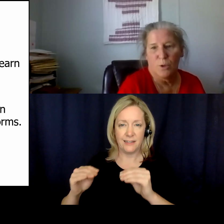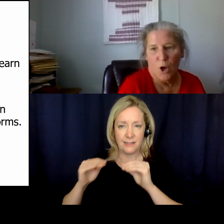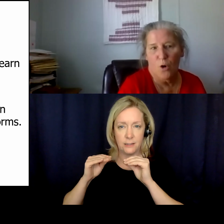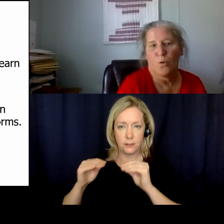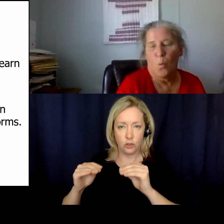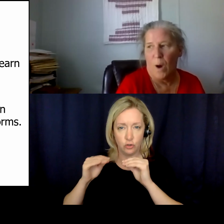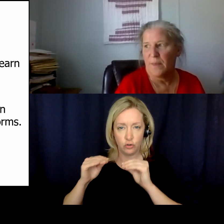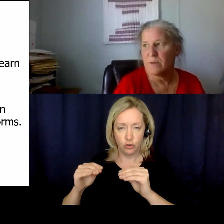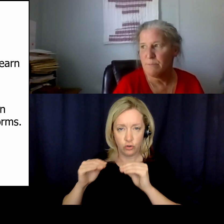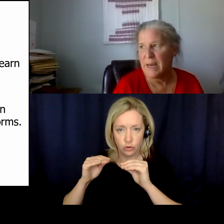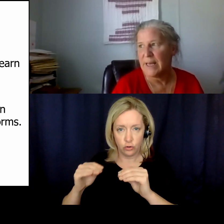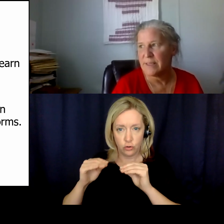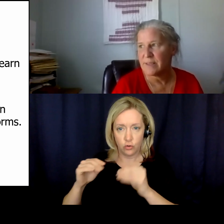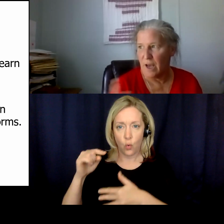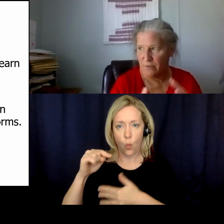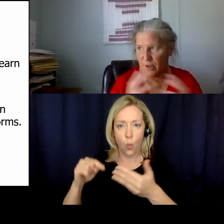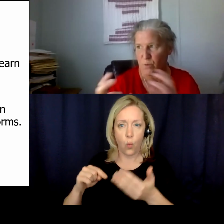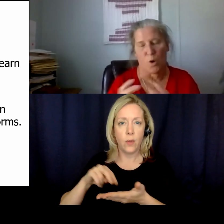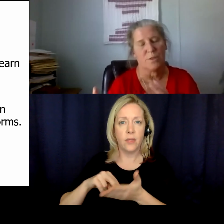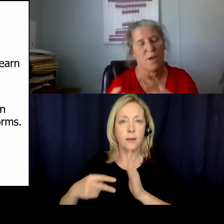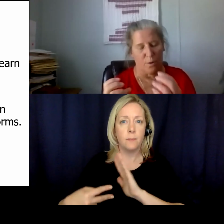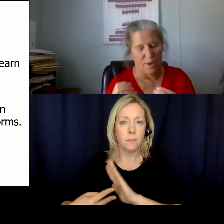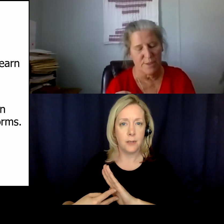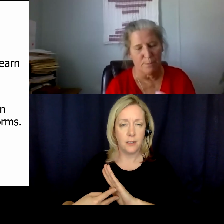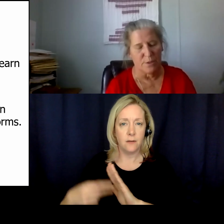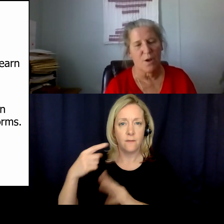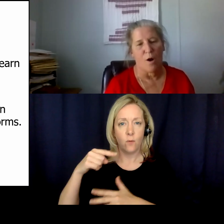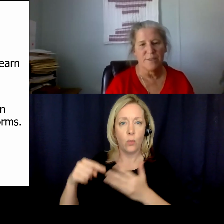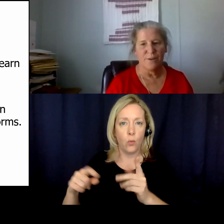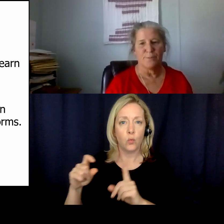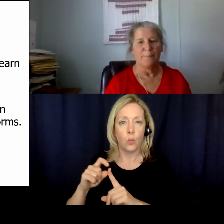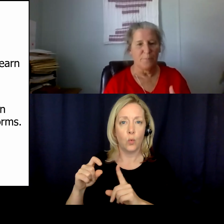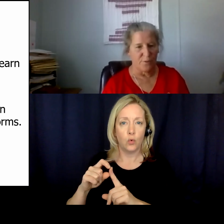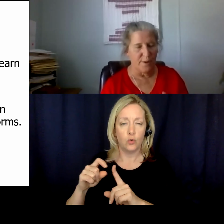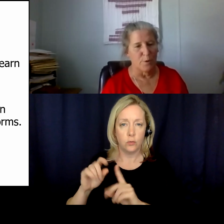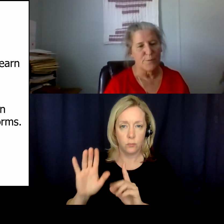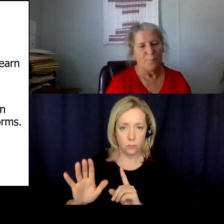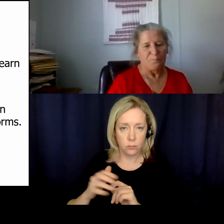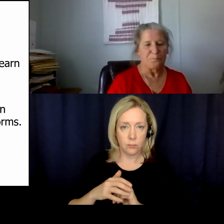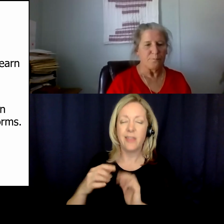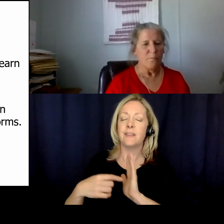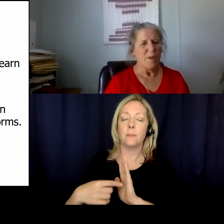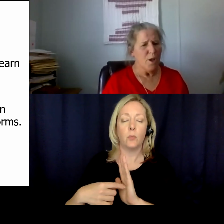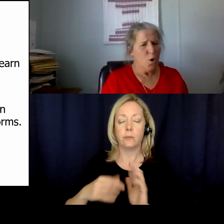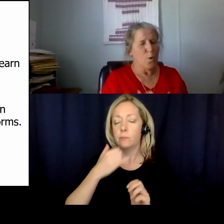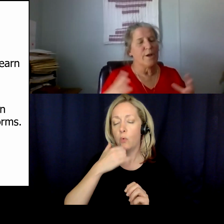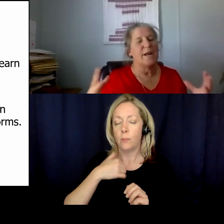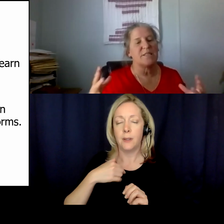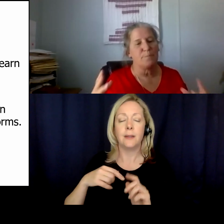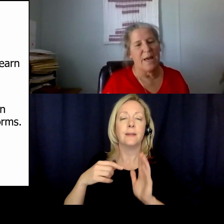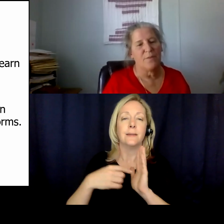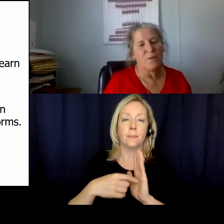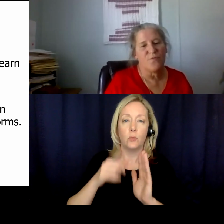them to learn what those meanings of those words or those symbols are, excuse me, the symbols. We're